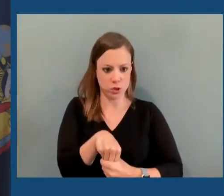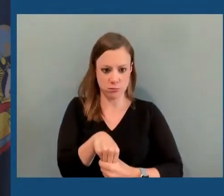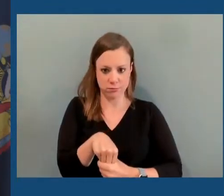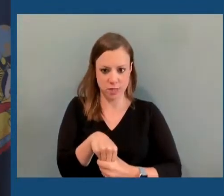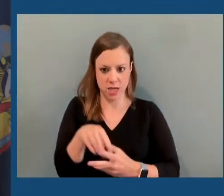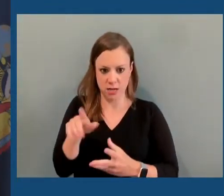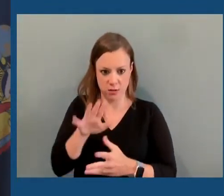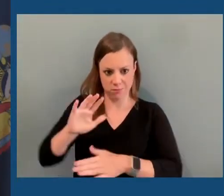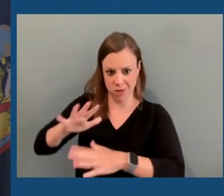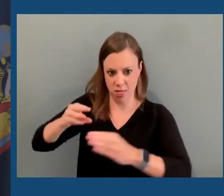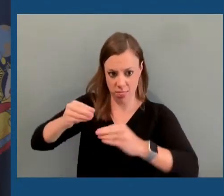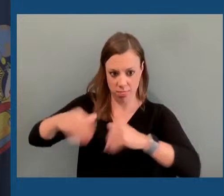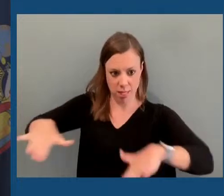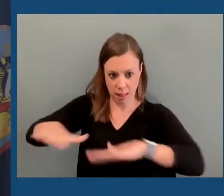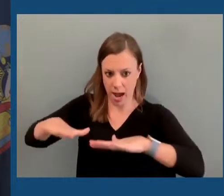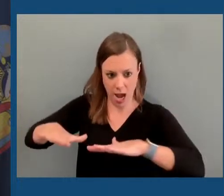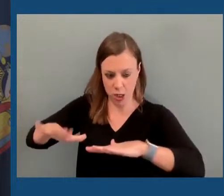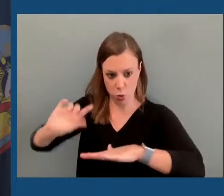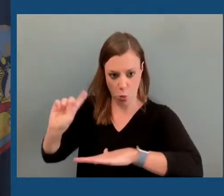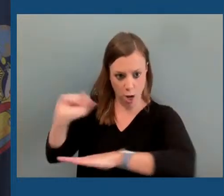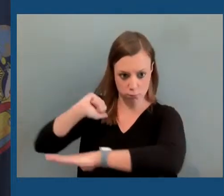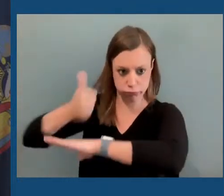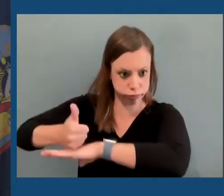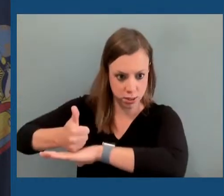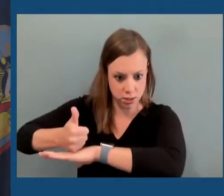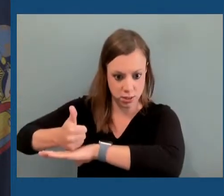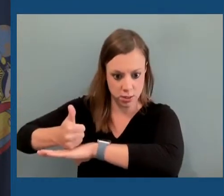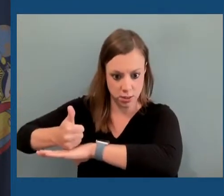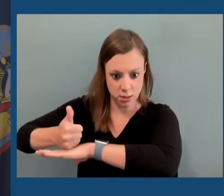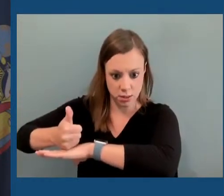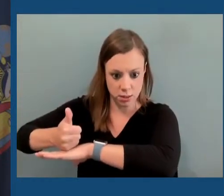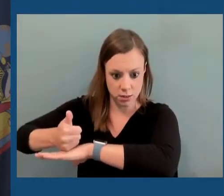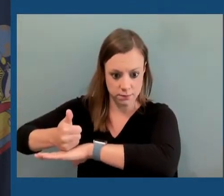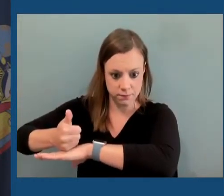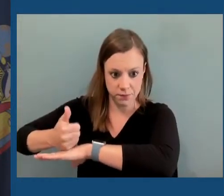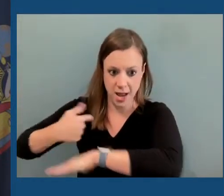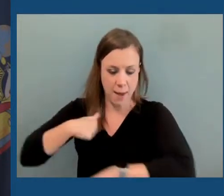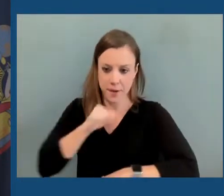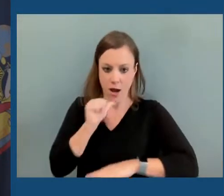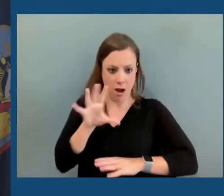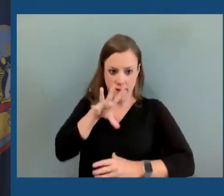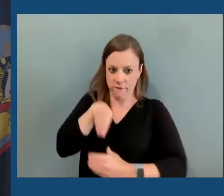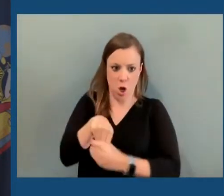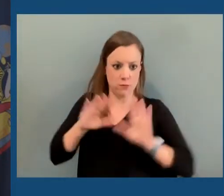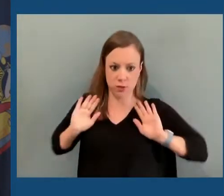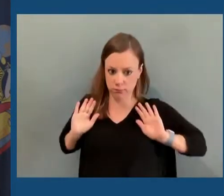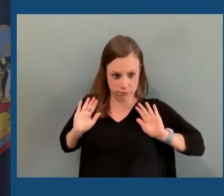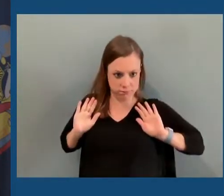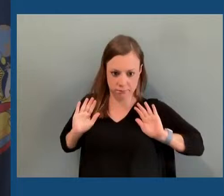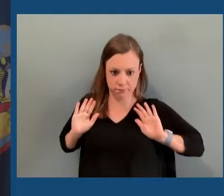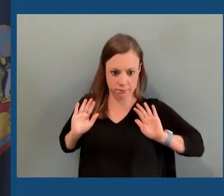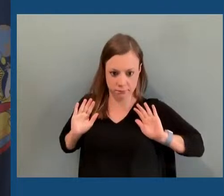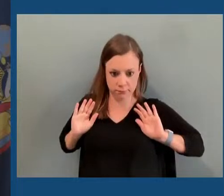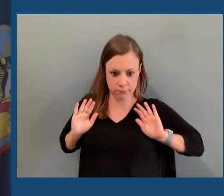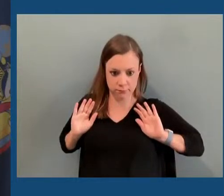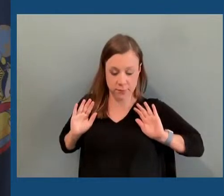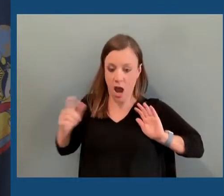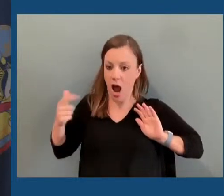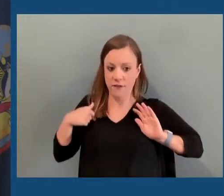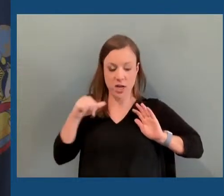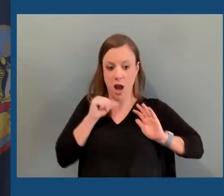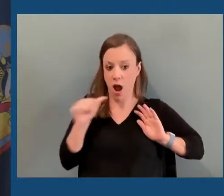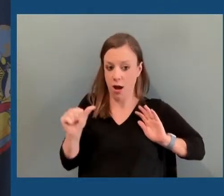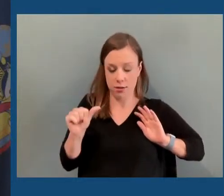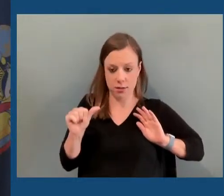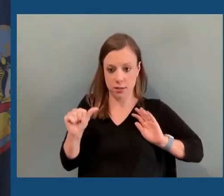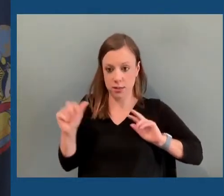citing at all. That would not be appropriate. So I've not looked at or taken any action